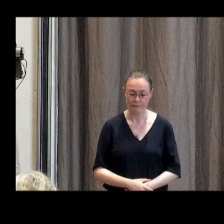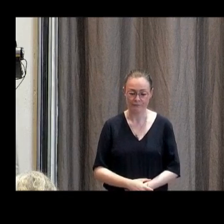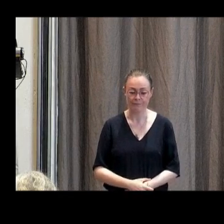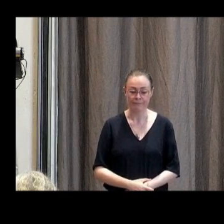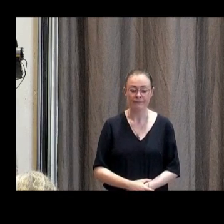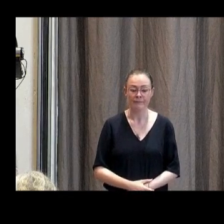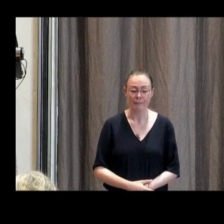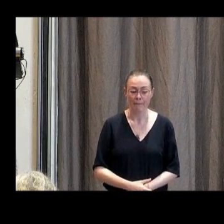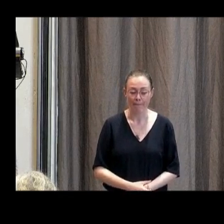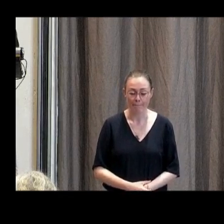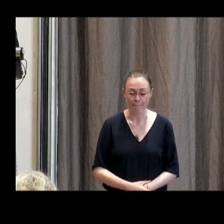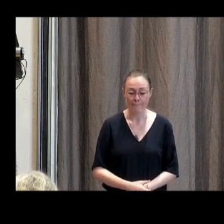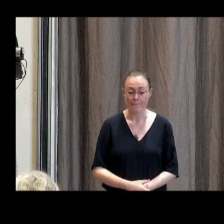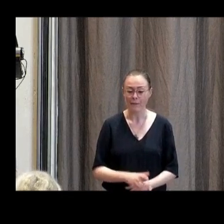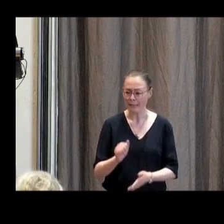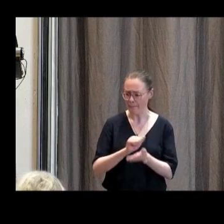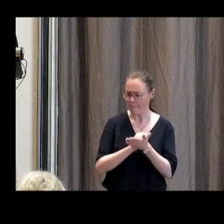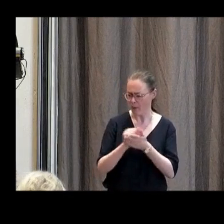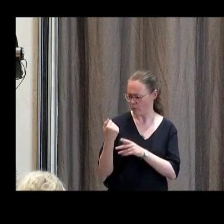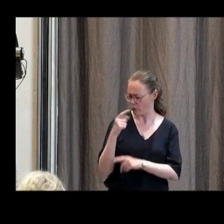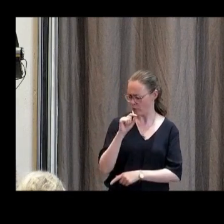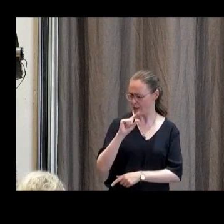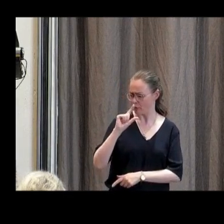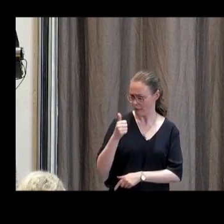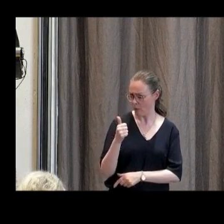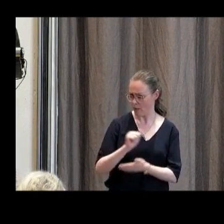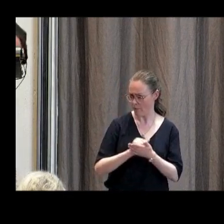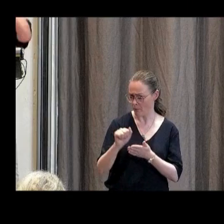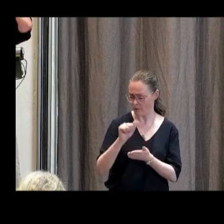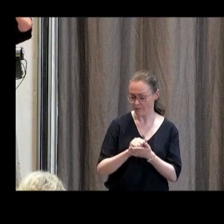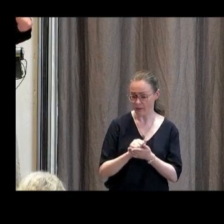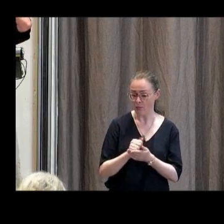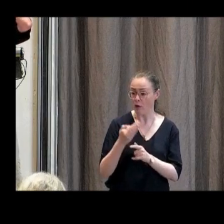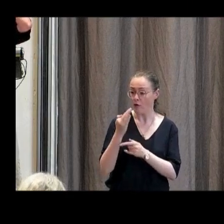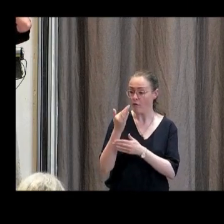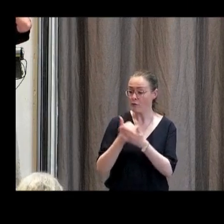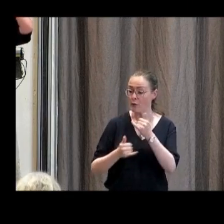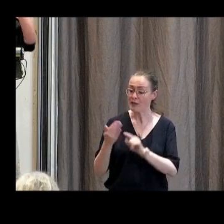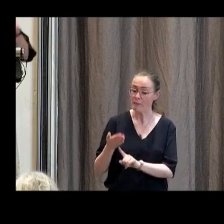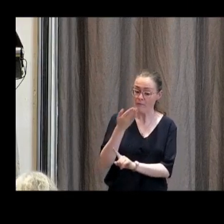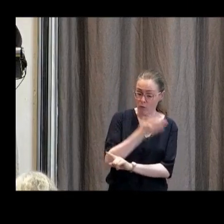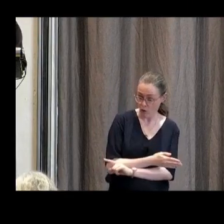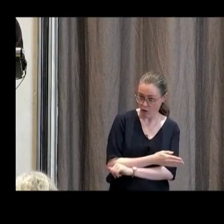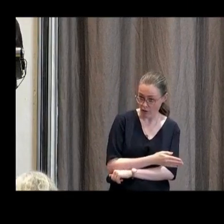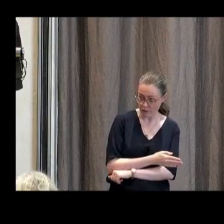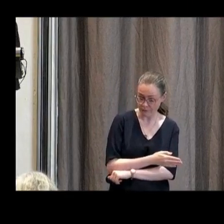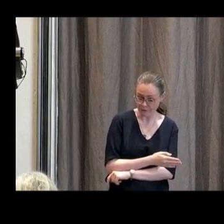So that was published in 2021. Now, a couple of years before that, this paper was